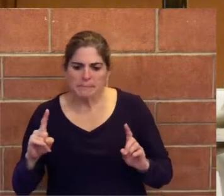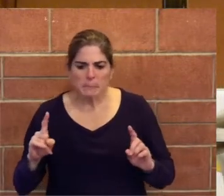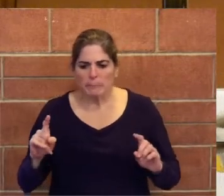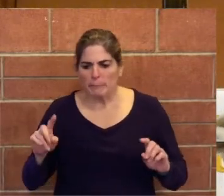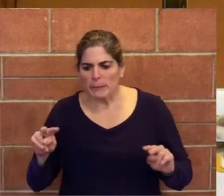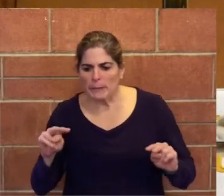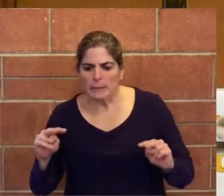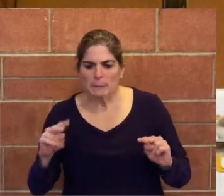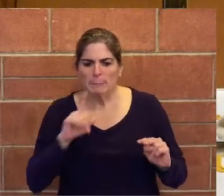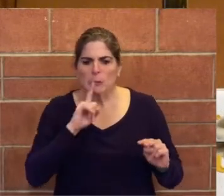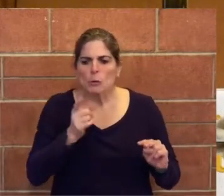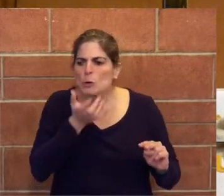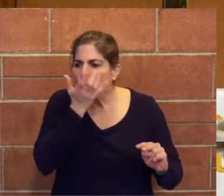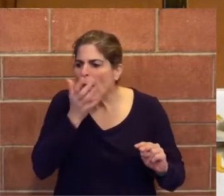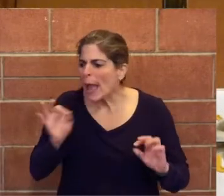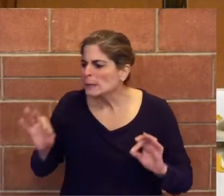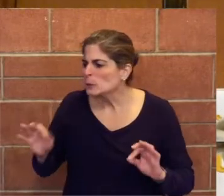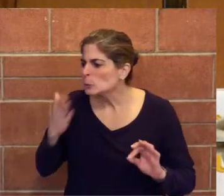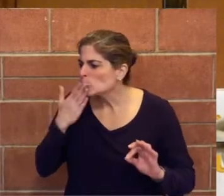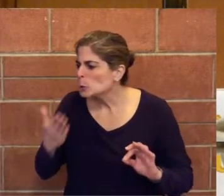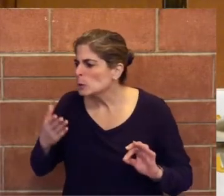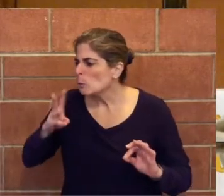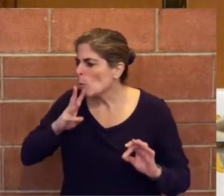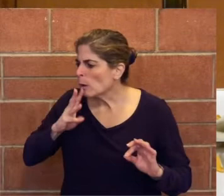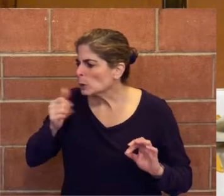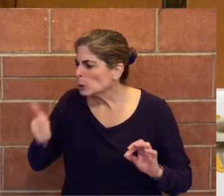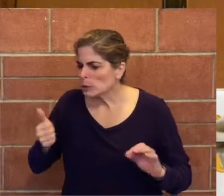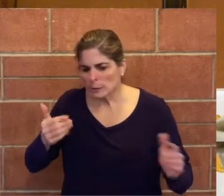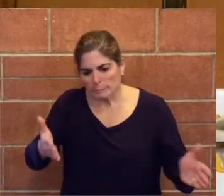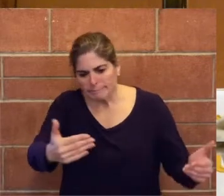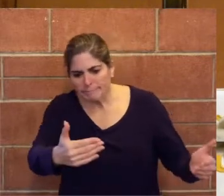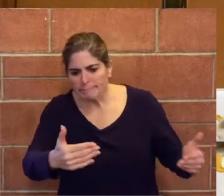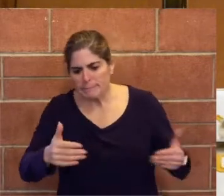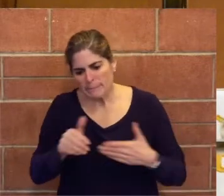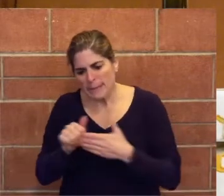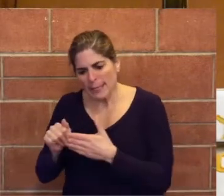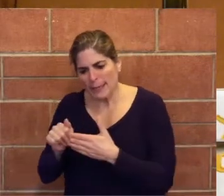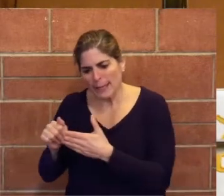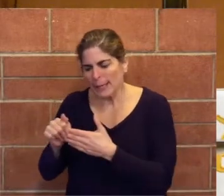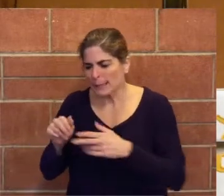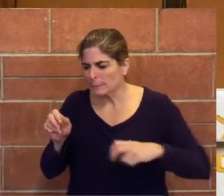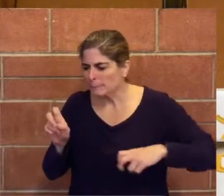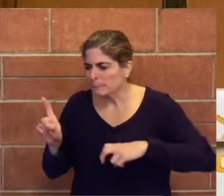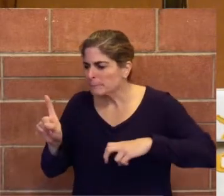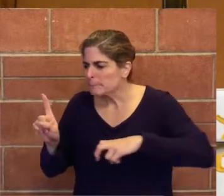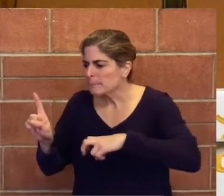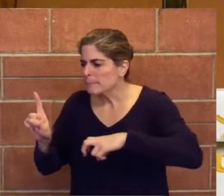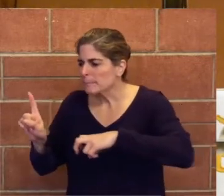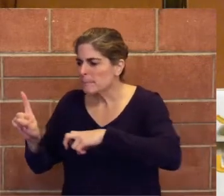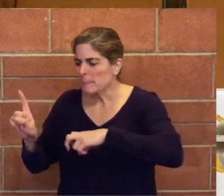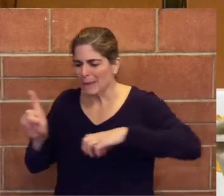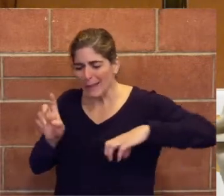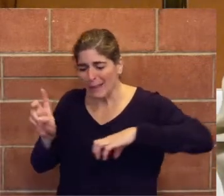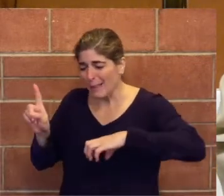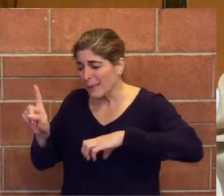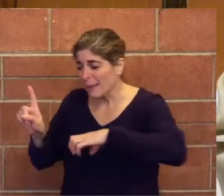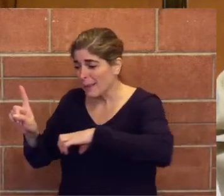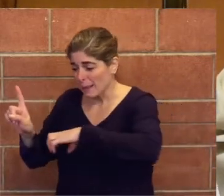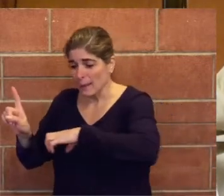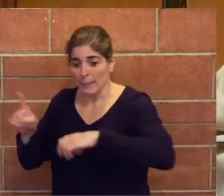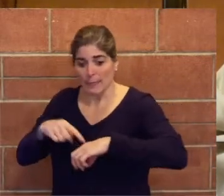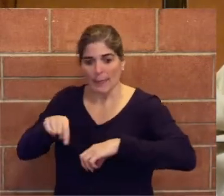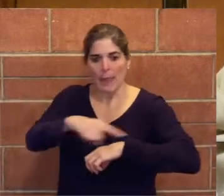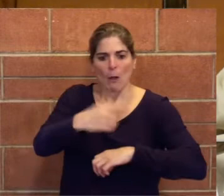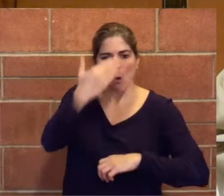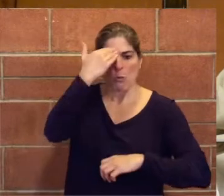territory to better sources of grass and water. The shepherd leads sheep out in front,